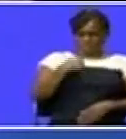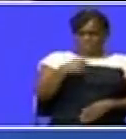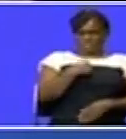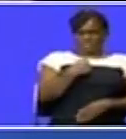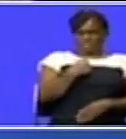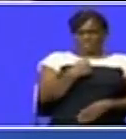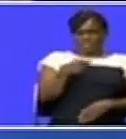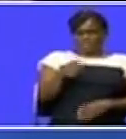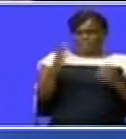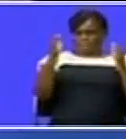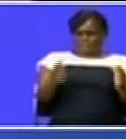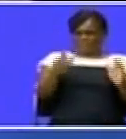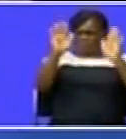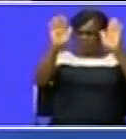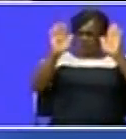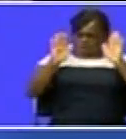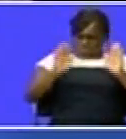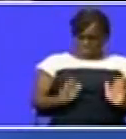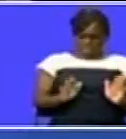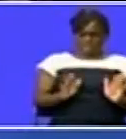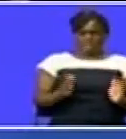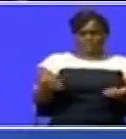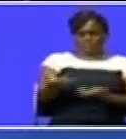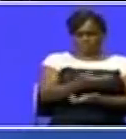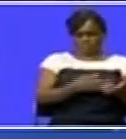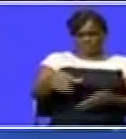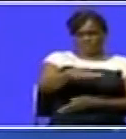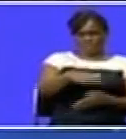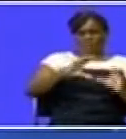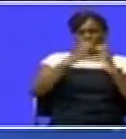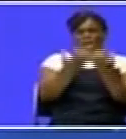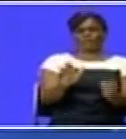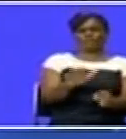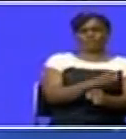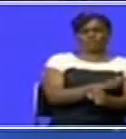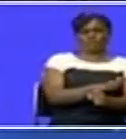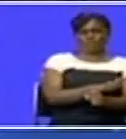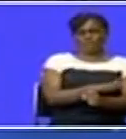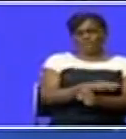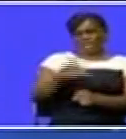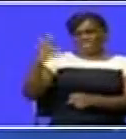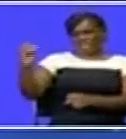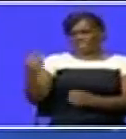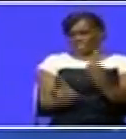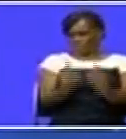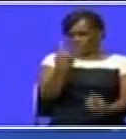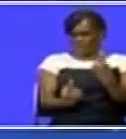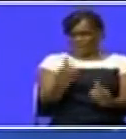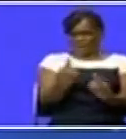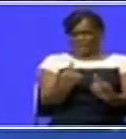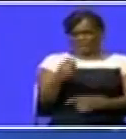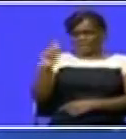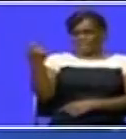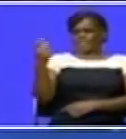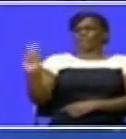herbivores are considered an important component of the ecosystem across the world. The April 30th ban will be presided over by